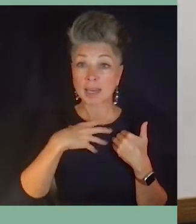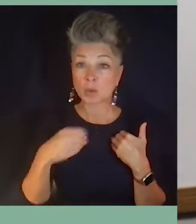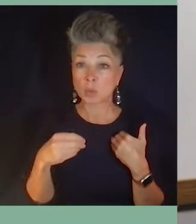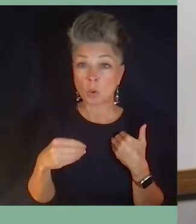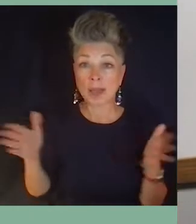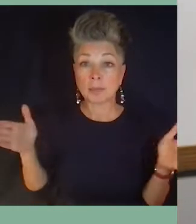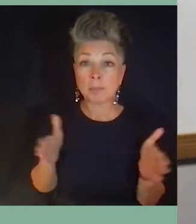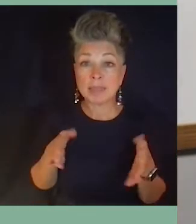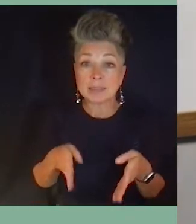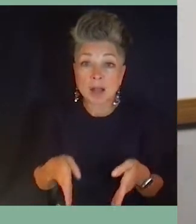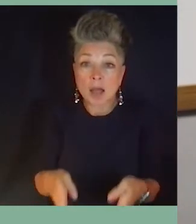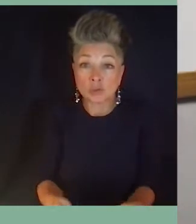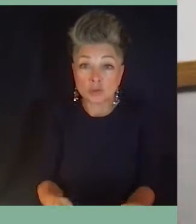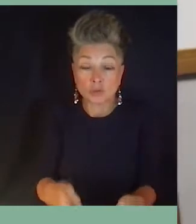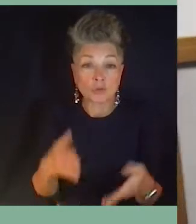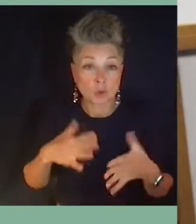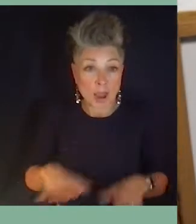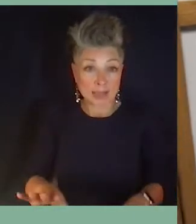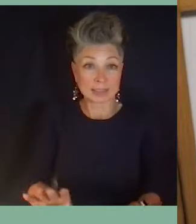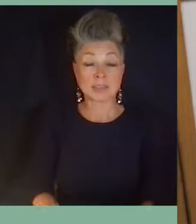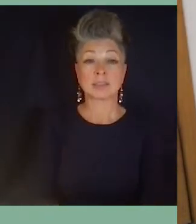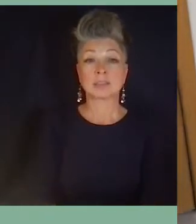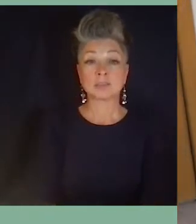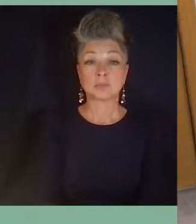white pencil cut dress.